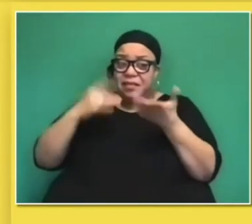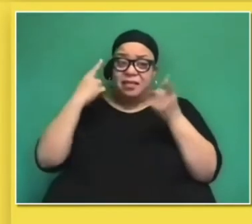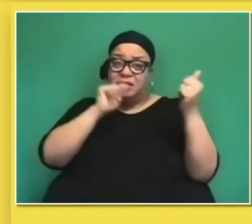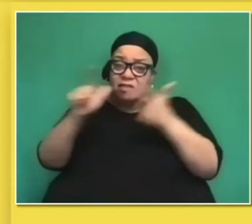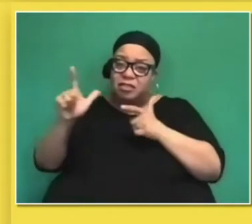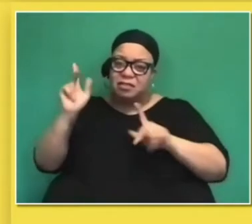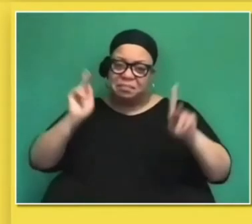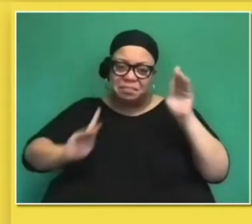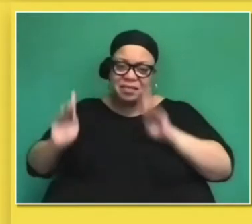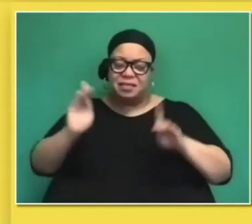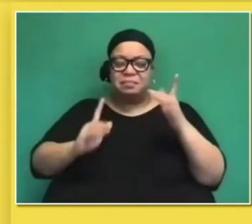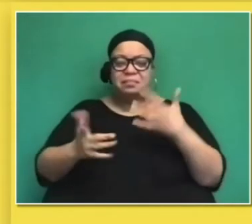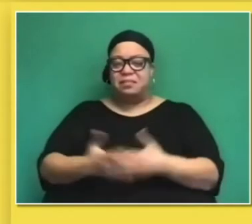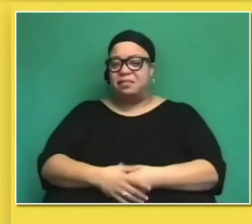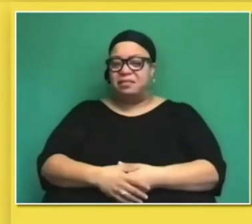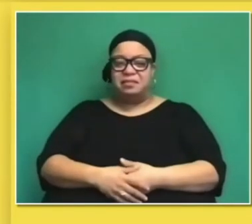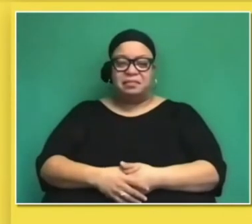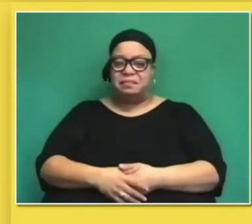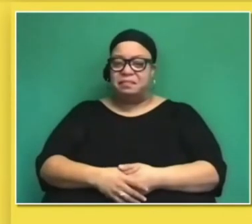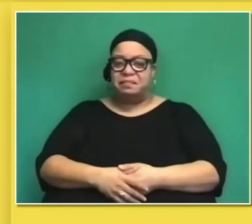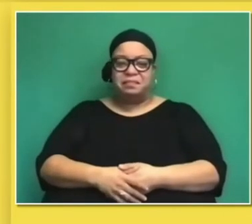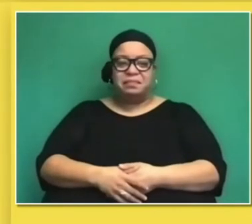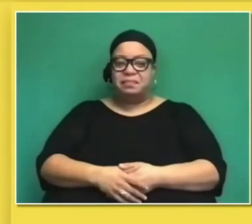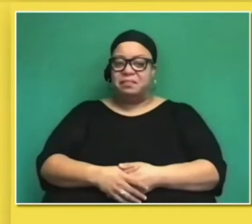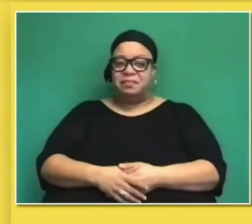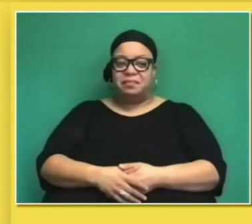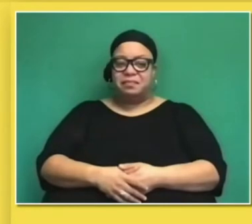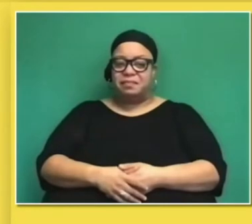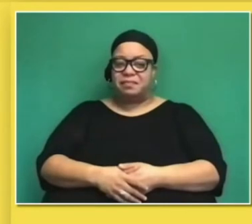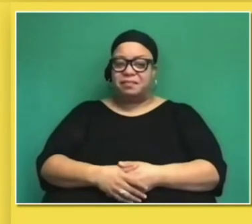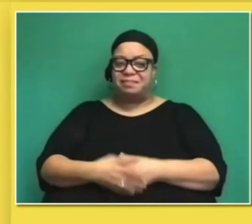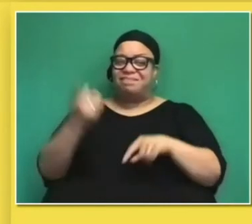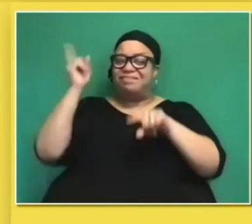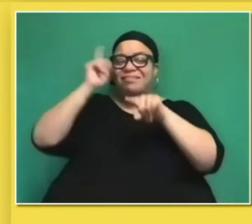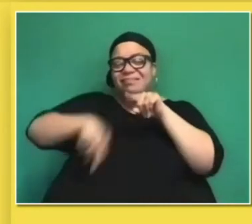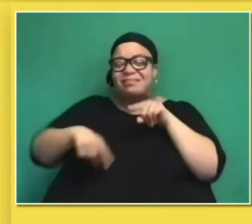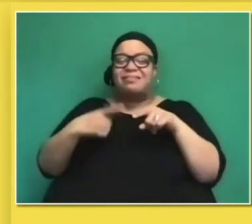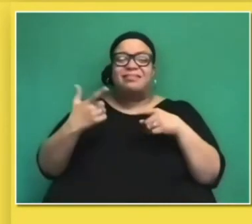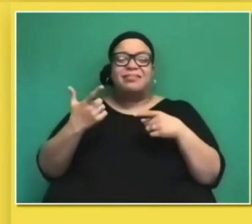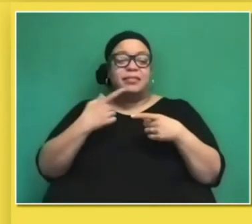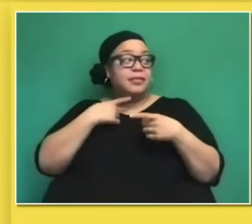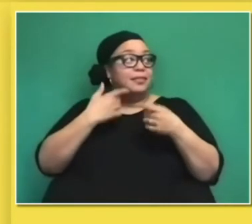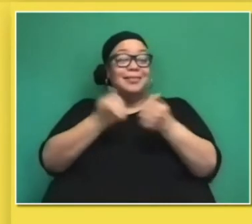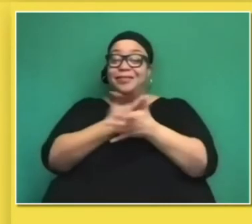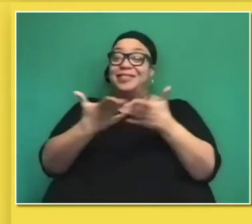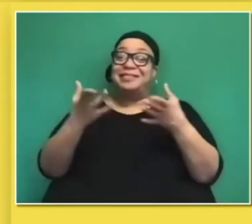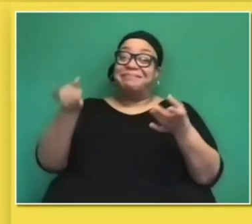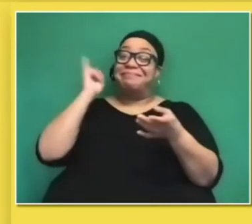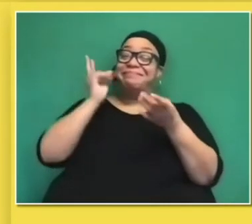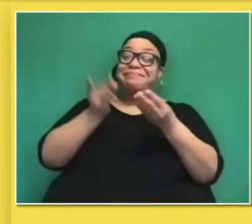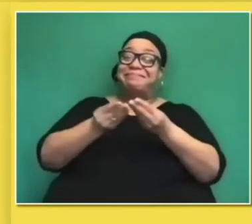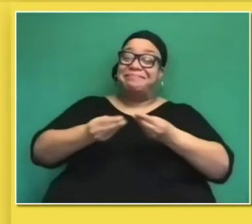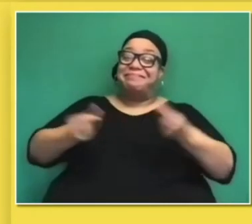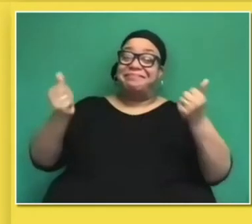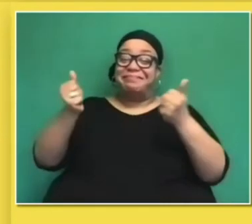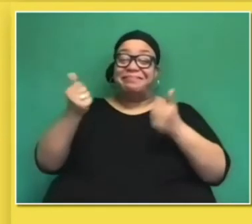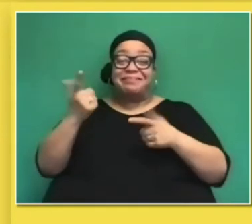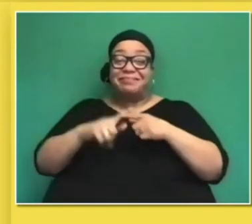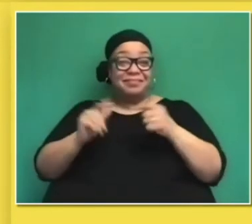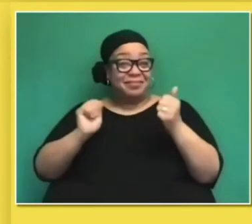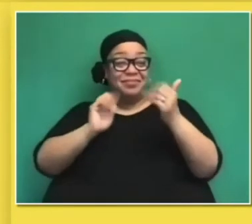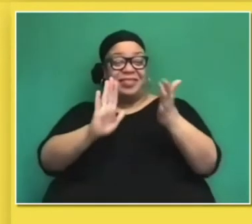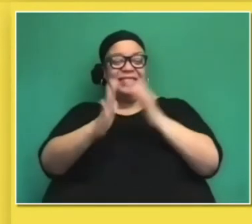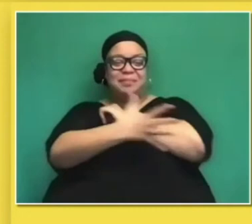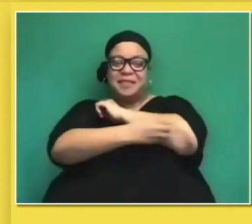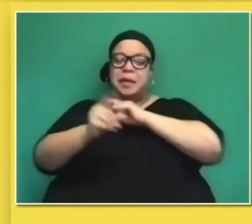commit to tackle poverty, but there is the promise that they can heal when we recognize that some things are not about left